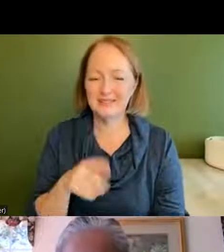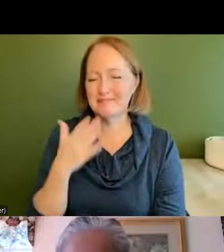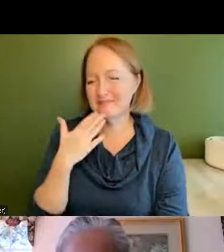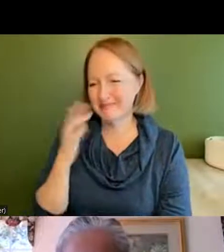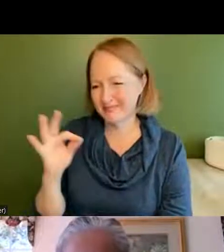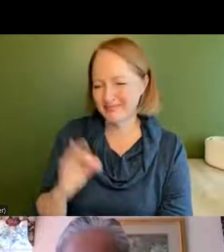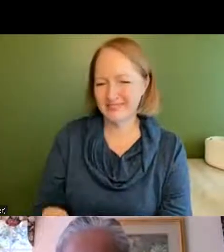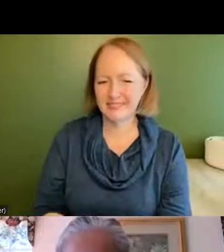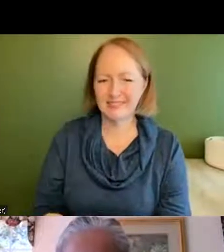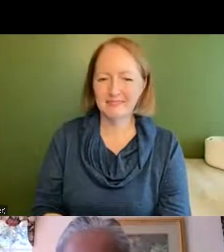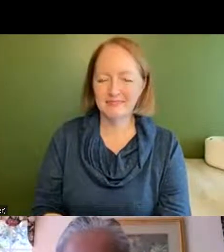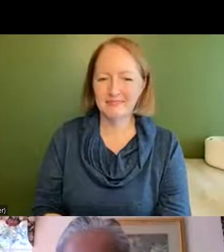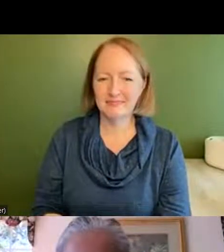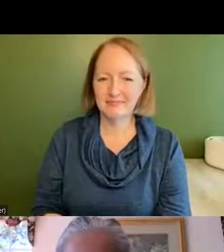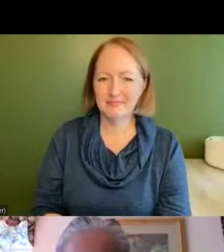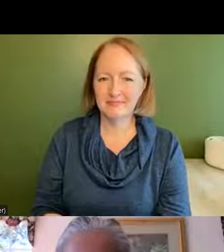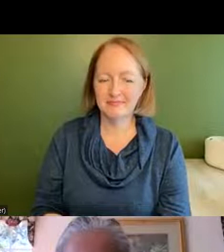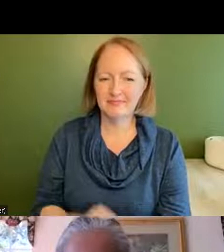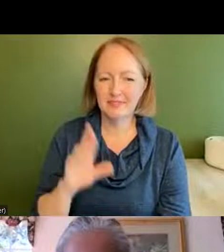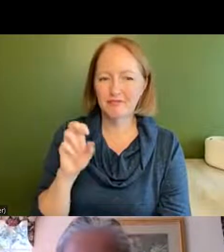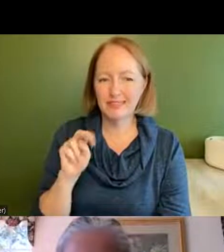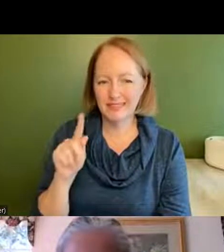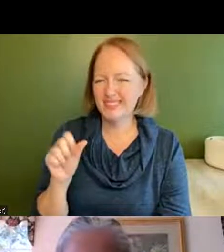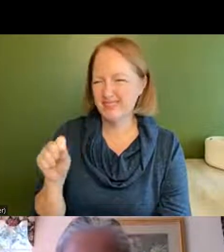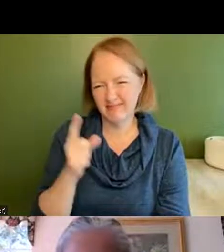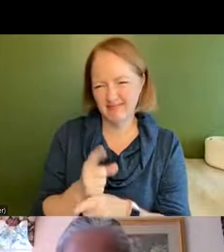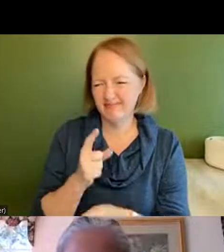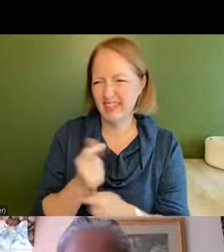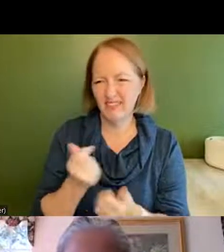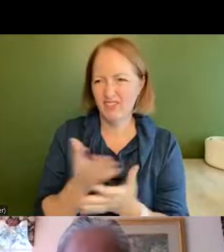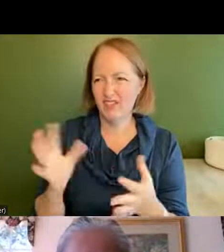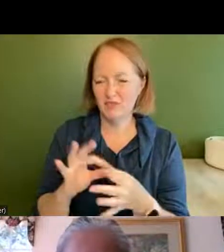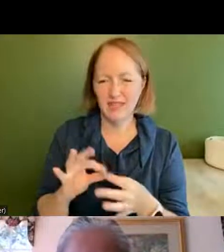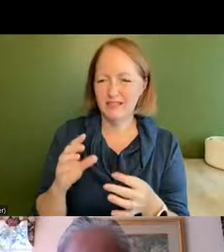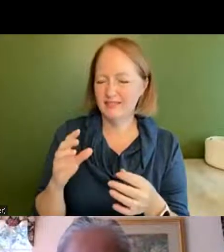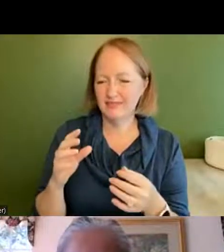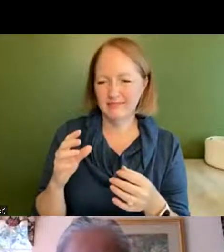you, Lori. And I think, everything that you've said kind of goes back to what